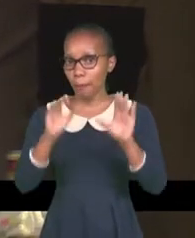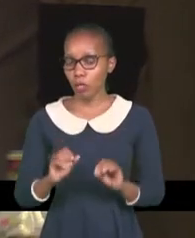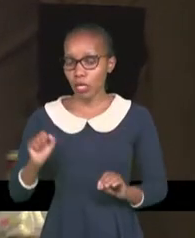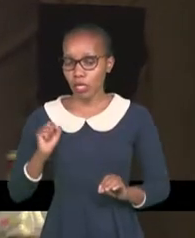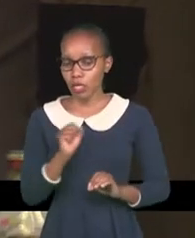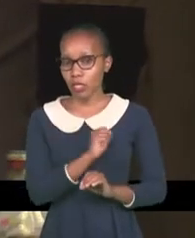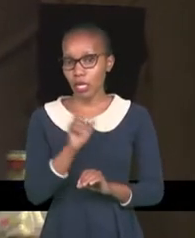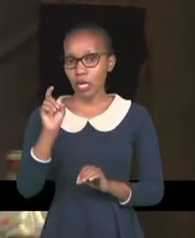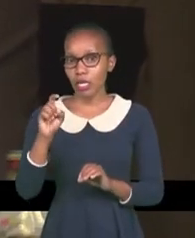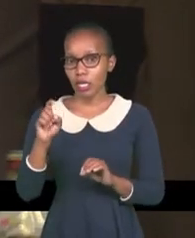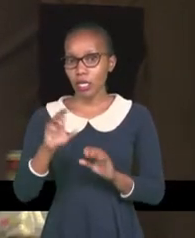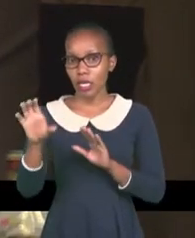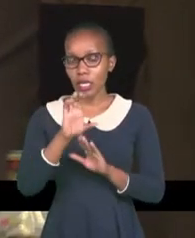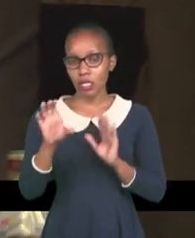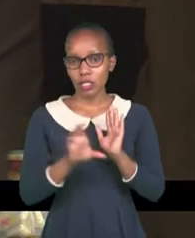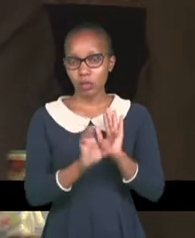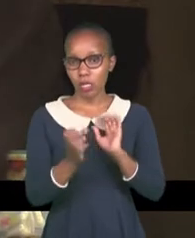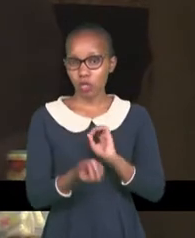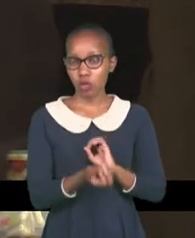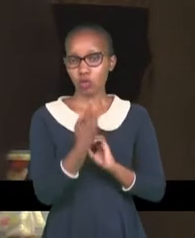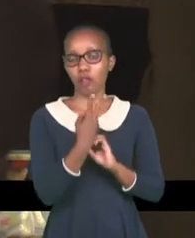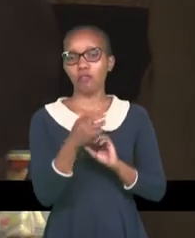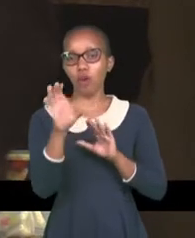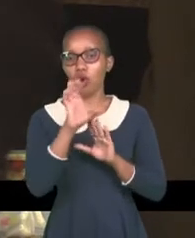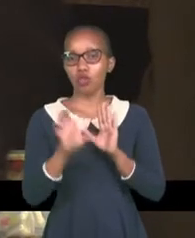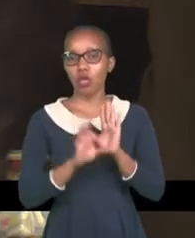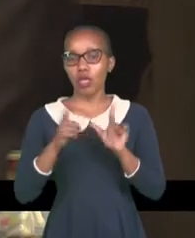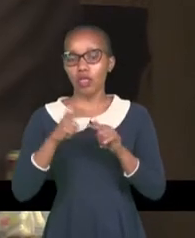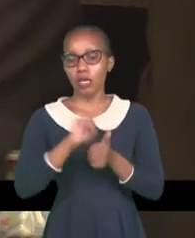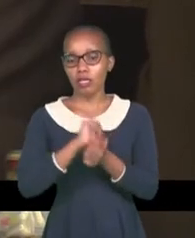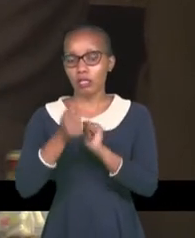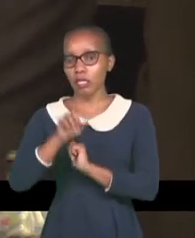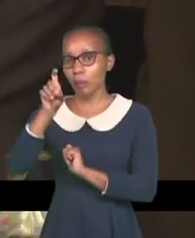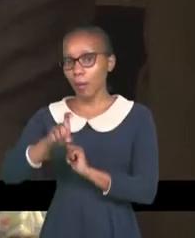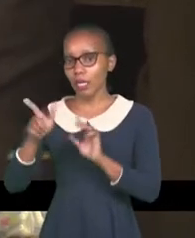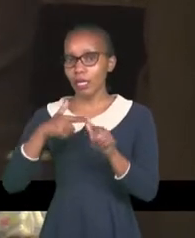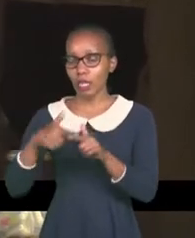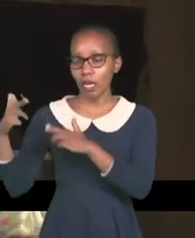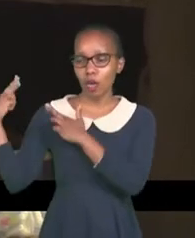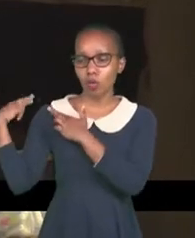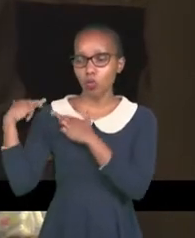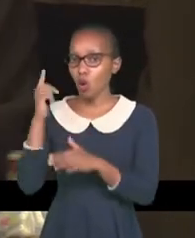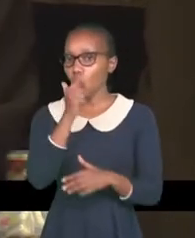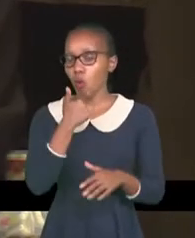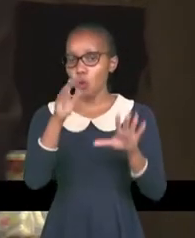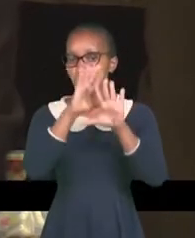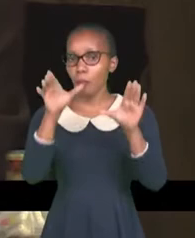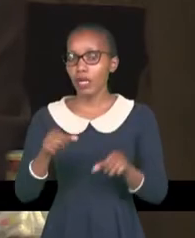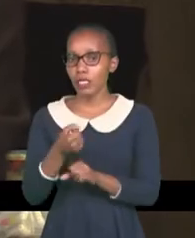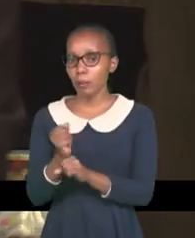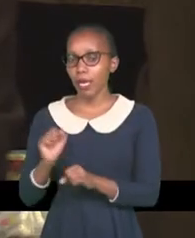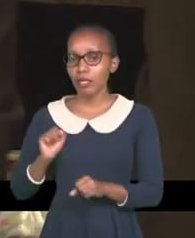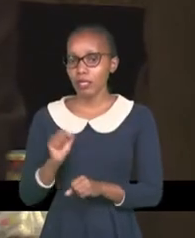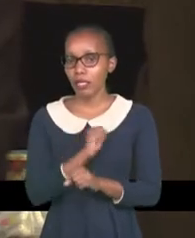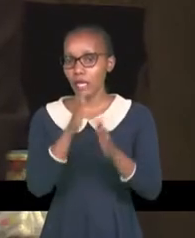therefore recommends Chapter 12 of the Constitution be amended so as to entrench the role of the Senate in budget-making process, including in the consideration